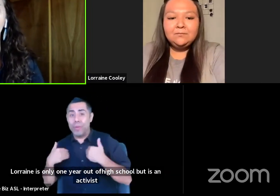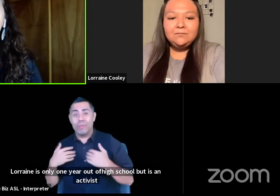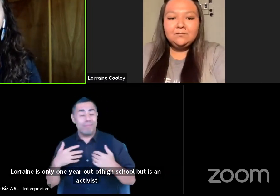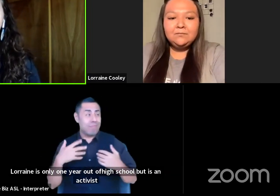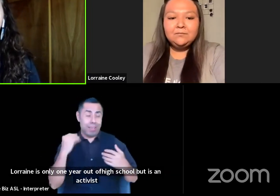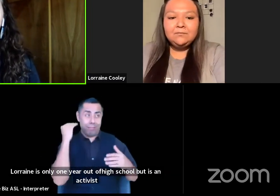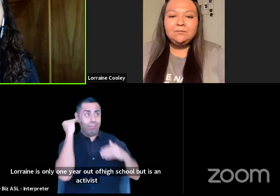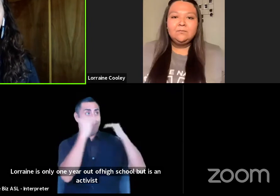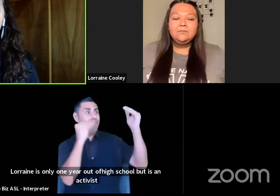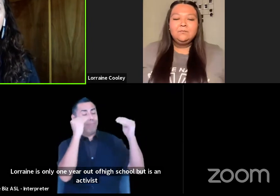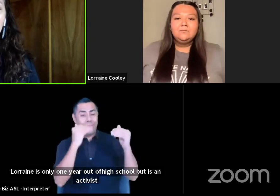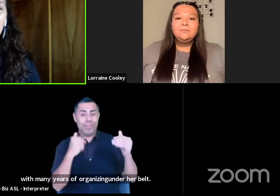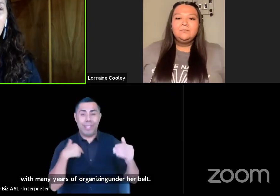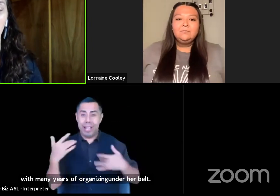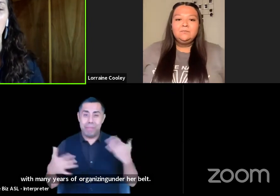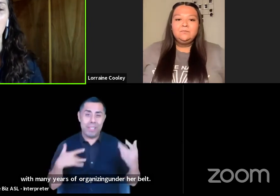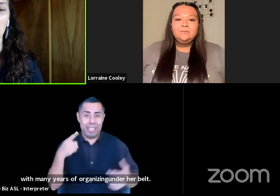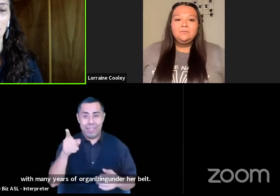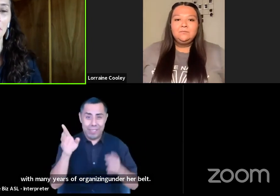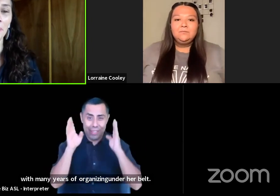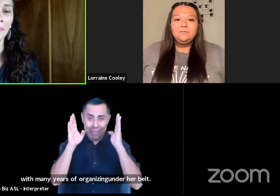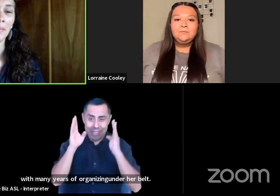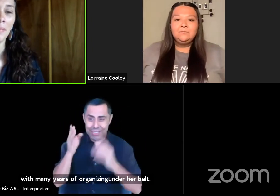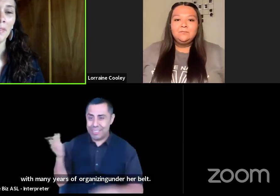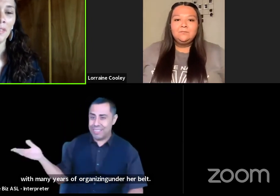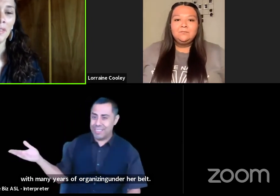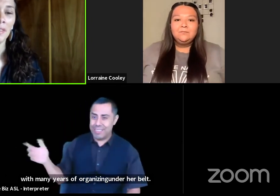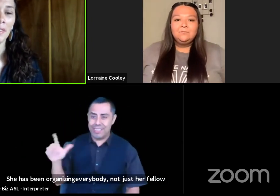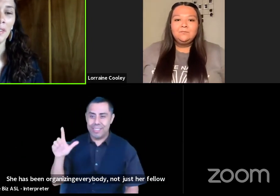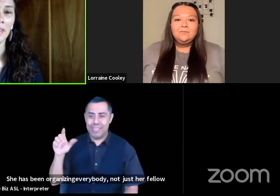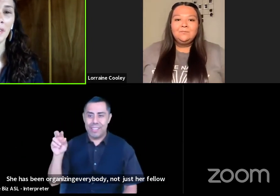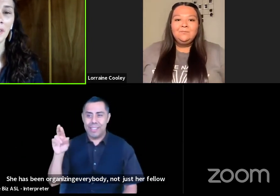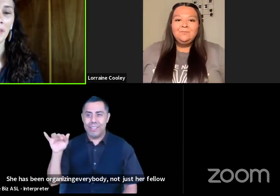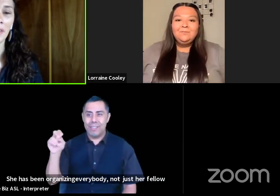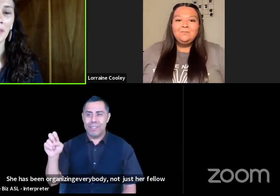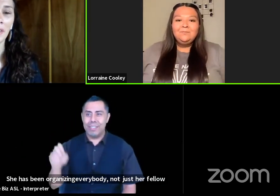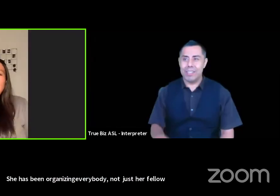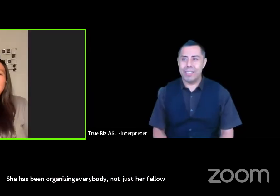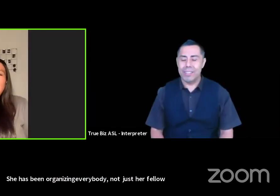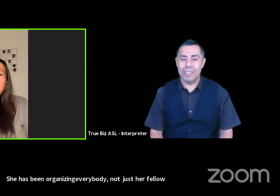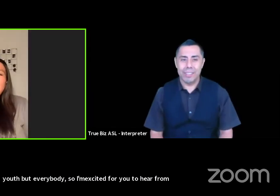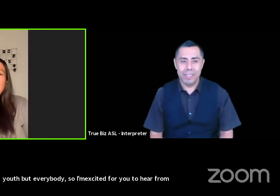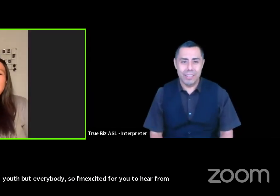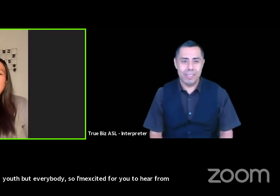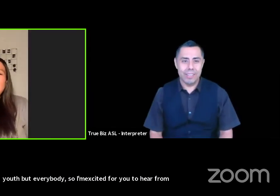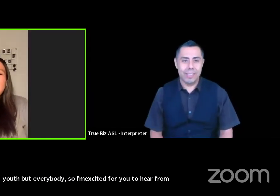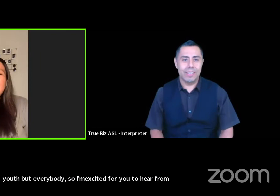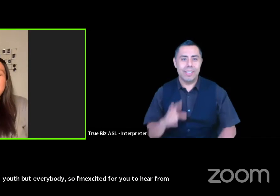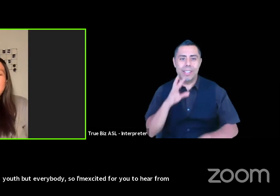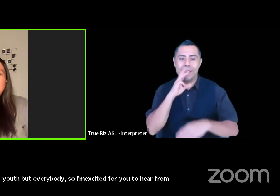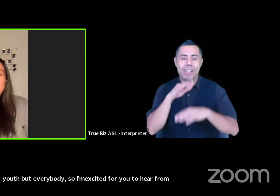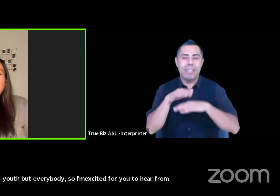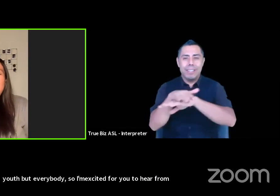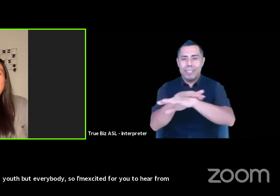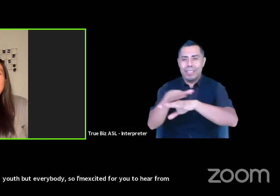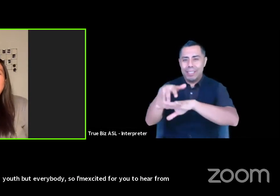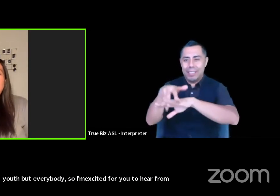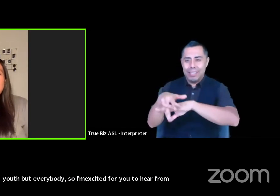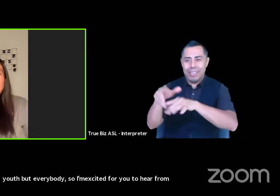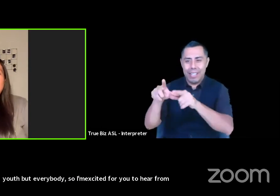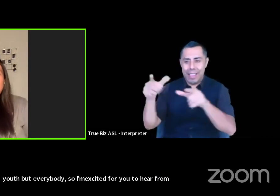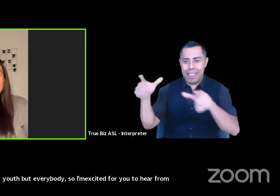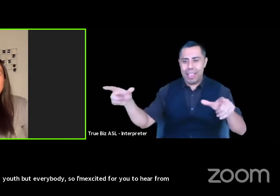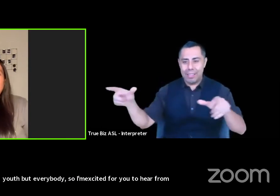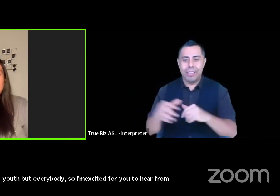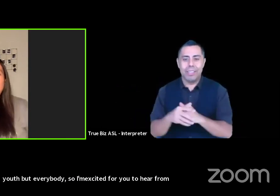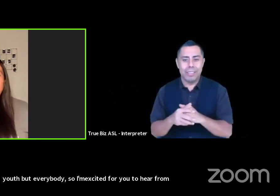excited for you to all hear from this young woman. Go ahead, Lorraine. Tagot et on a horn, she Lorraine Cooley Gunsa, Sabine Sadash Flagotza,